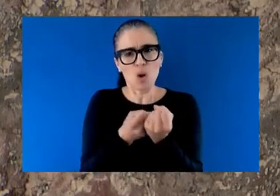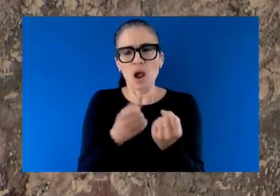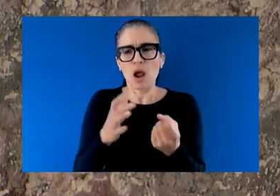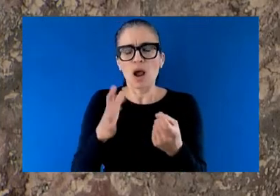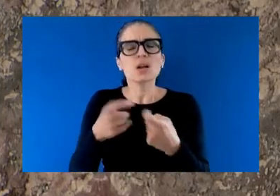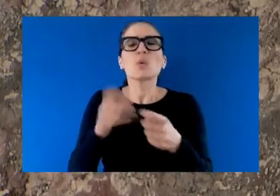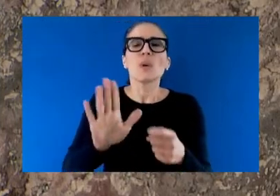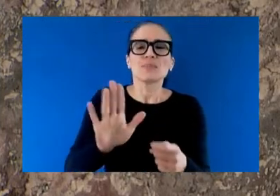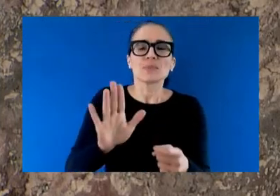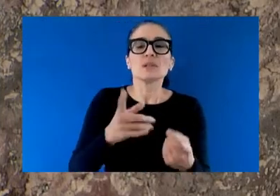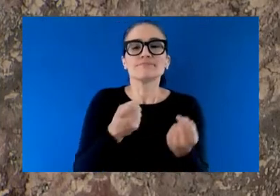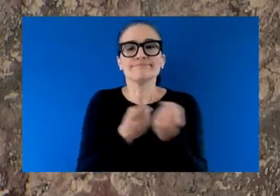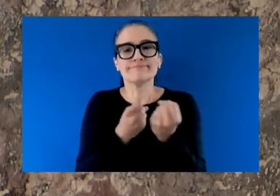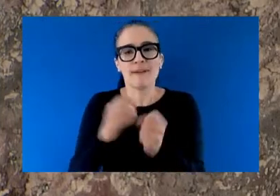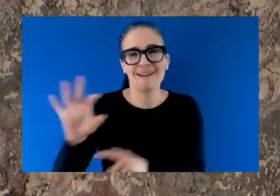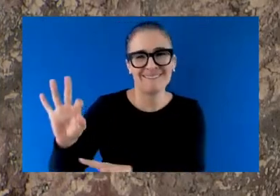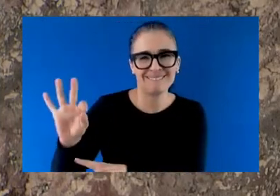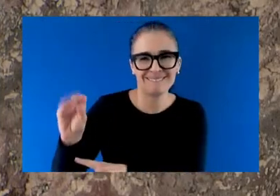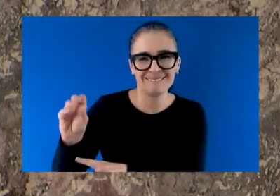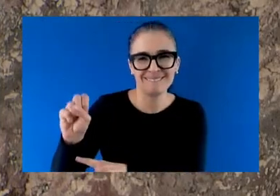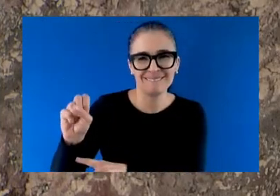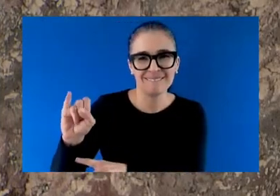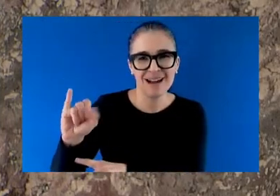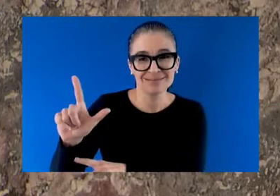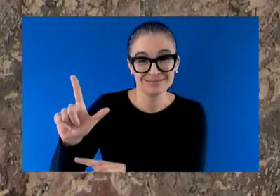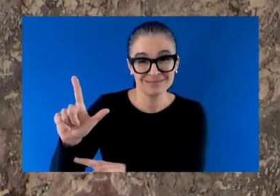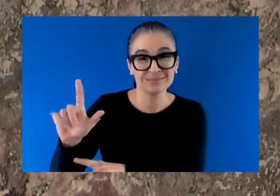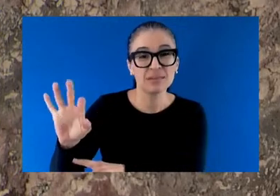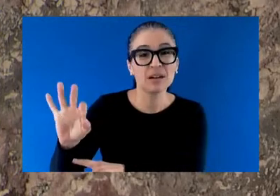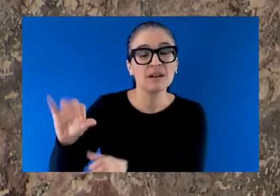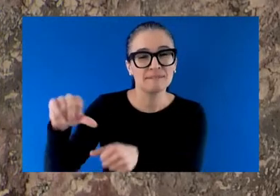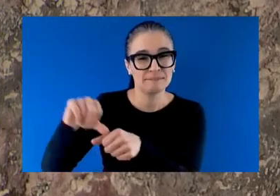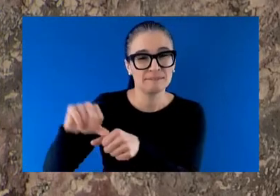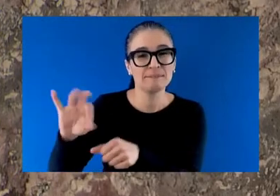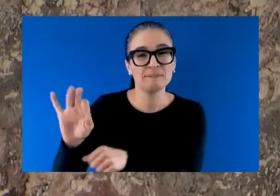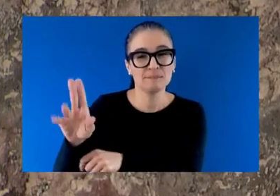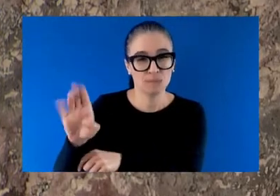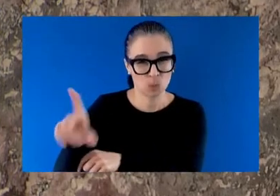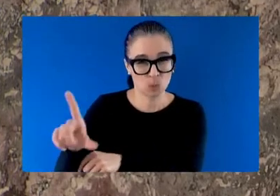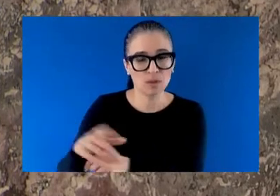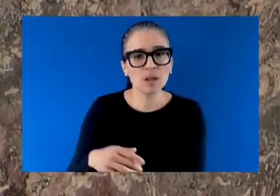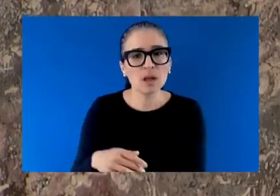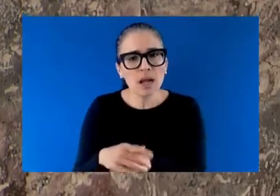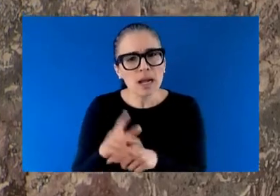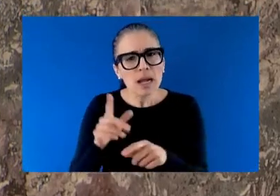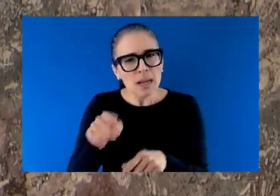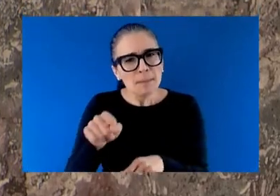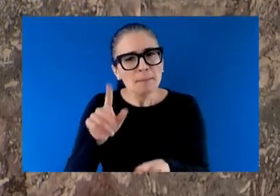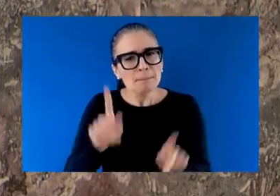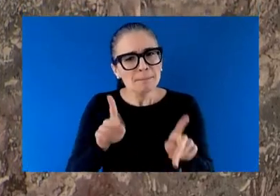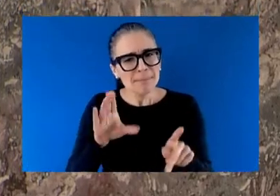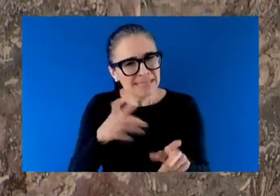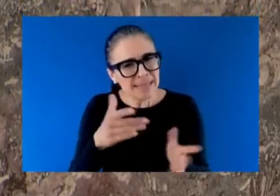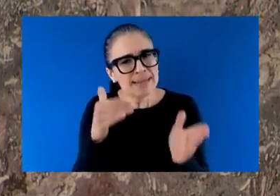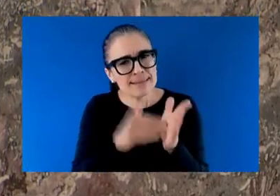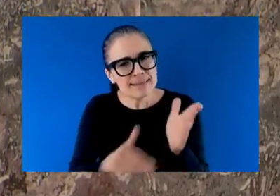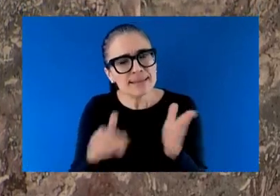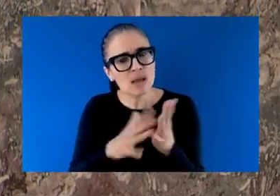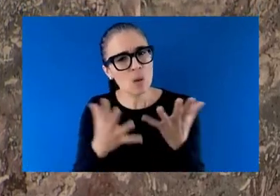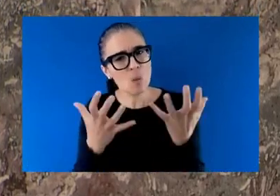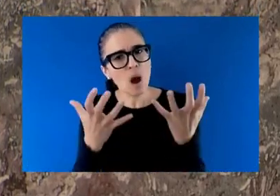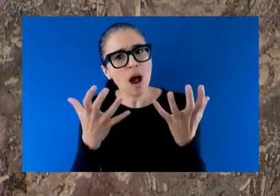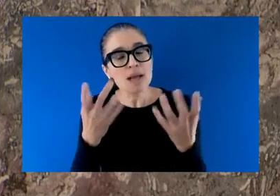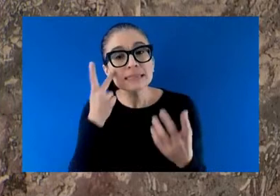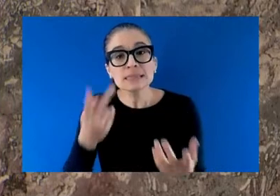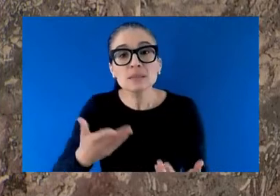is something that British Columbians have said over and over that they want to do, and they're showing us that by their actions. They're making the switch to